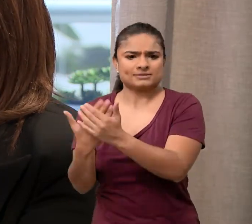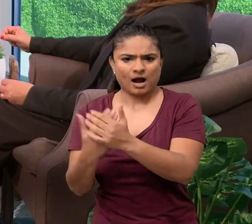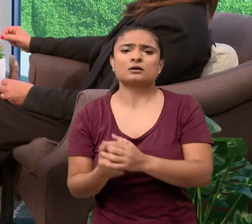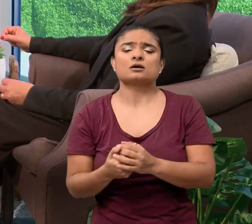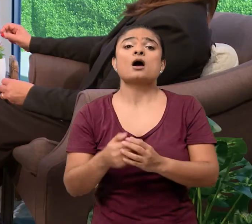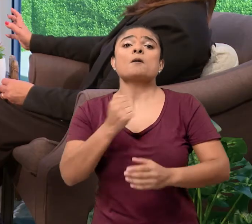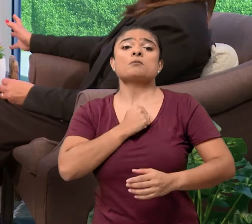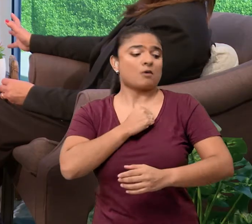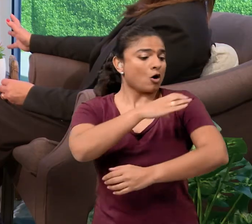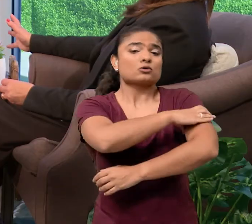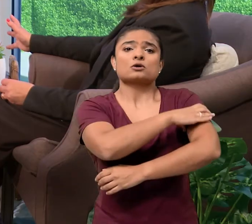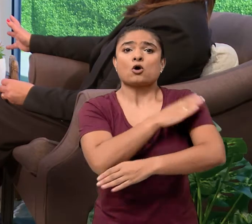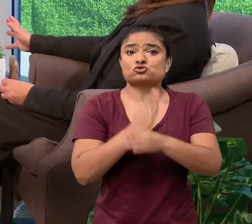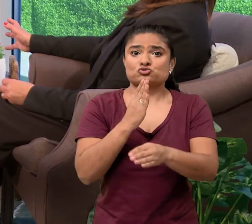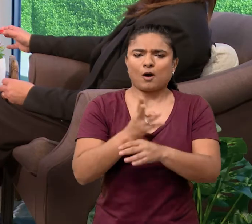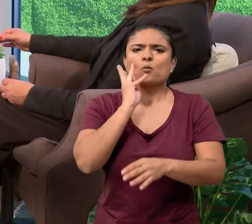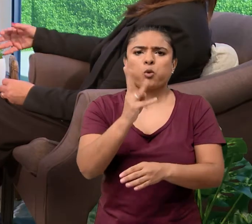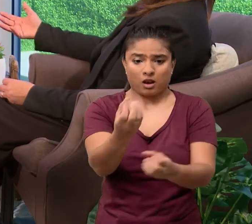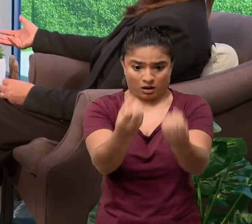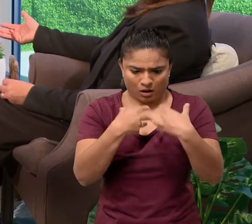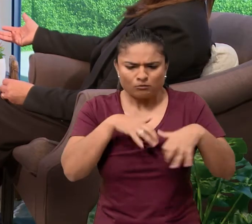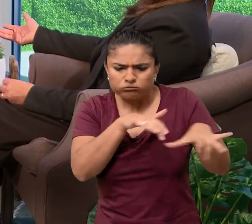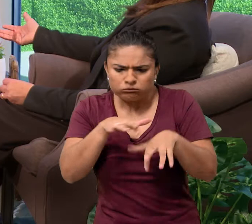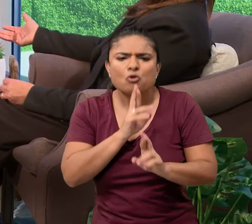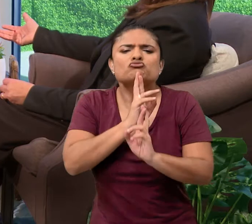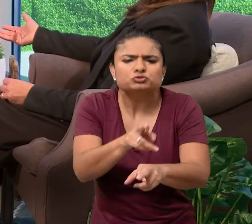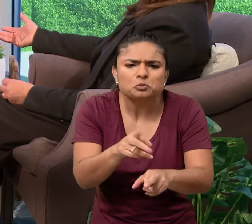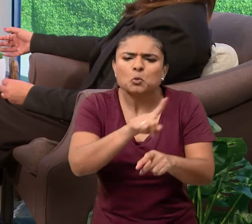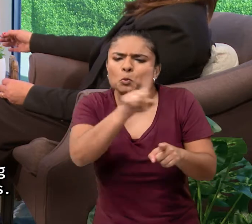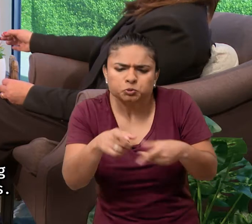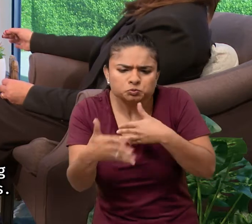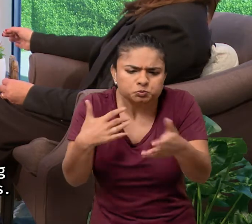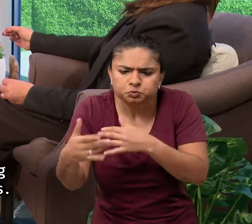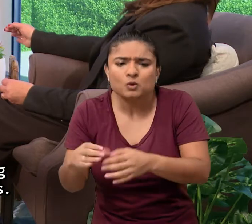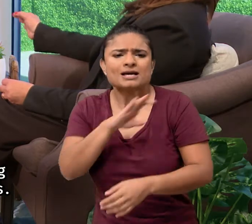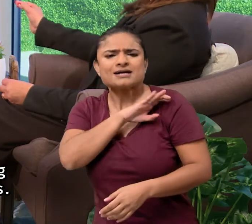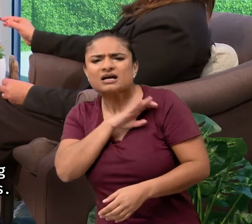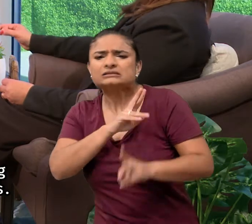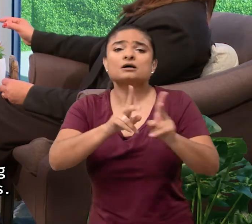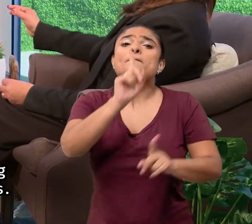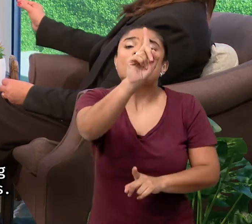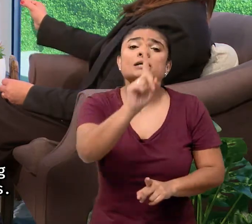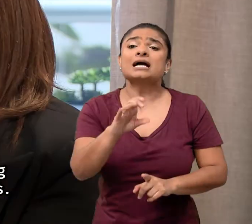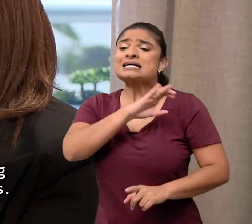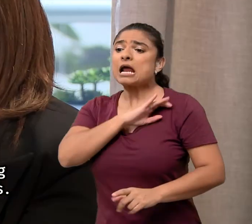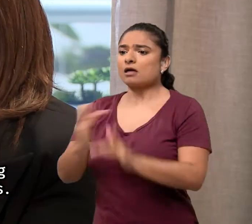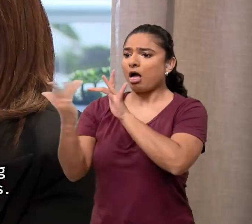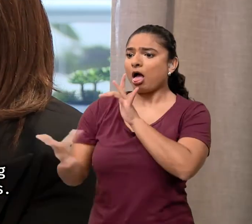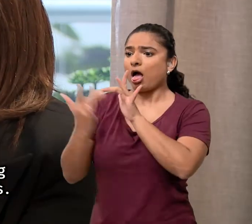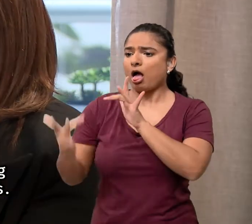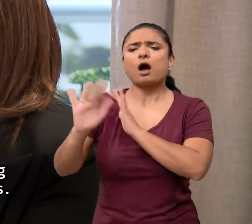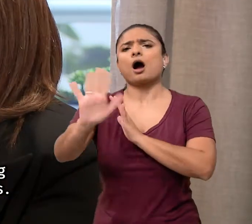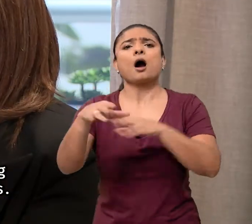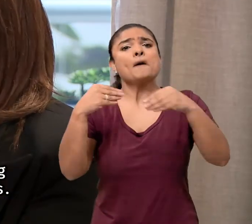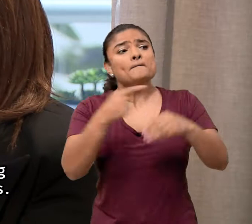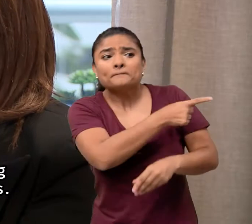www.dwde.co.za, and then one of our job coaches would respond. But more than candidates contacting